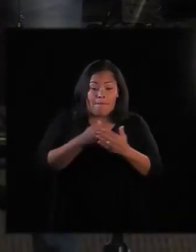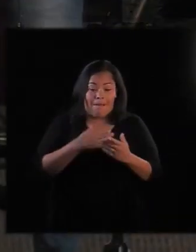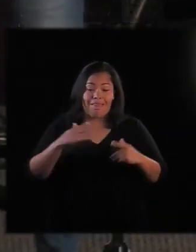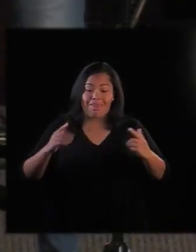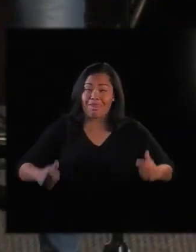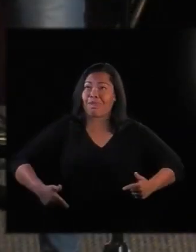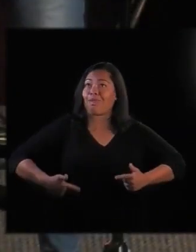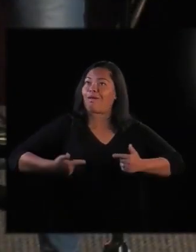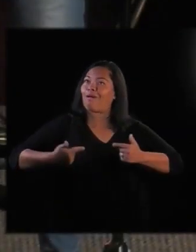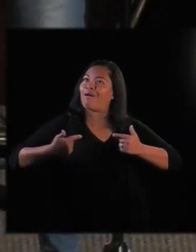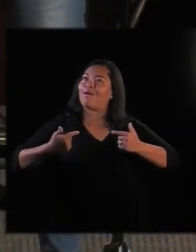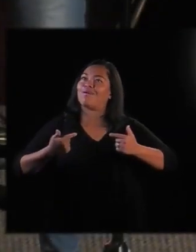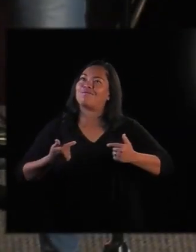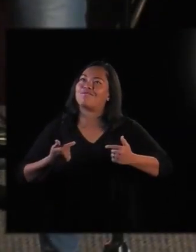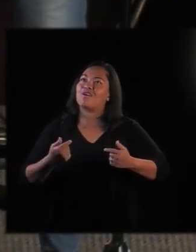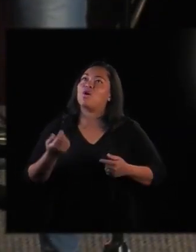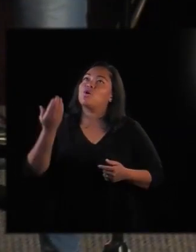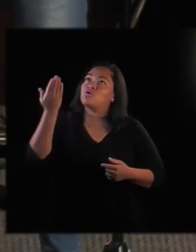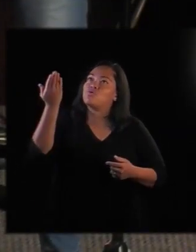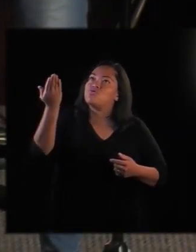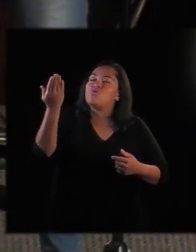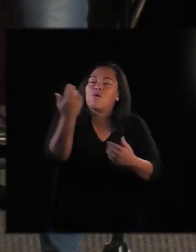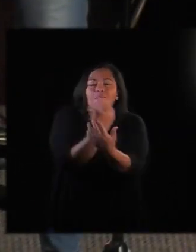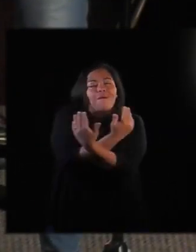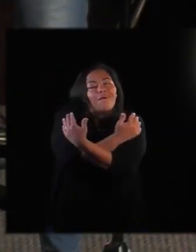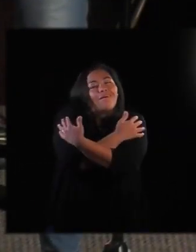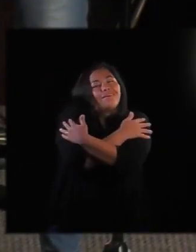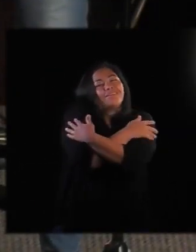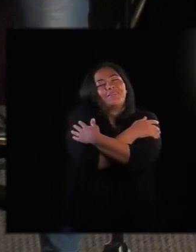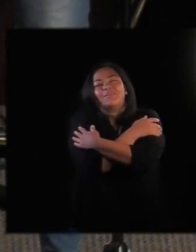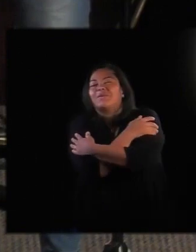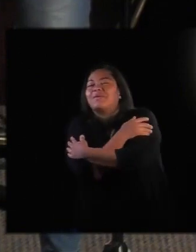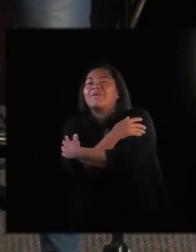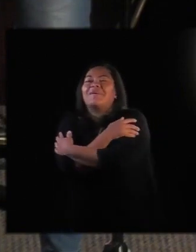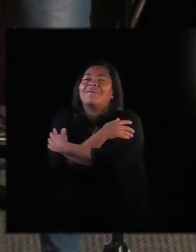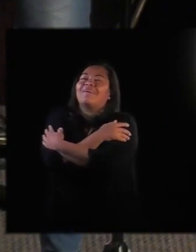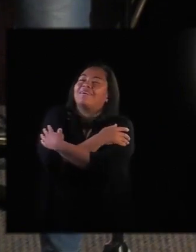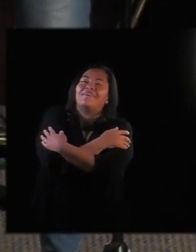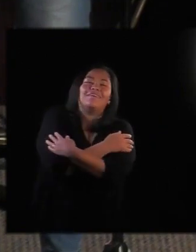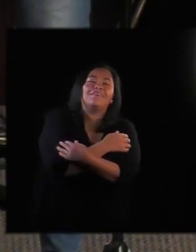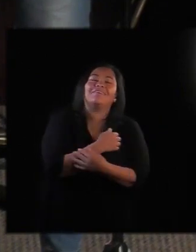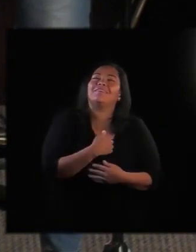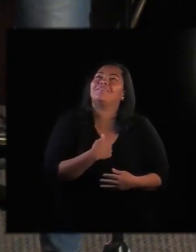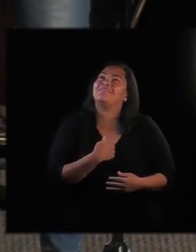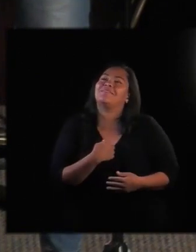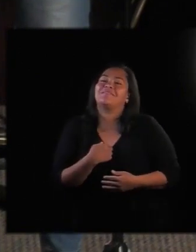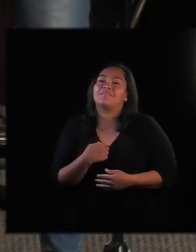All my days I've been held in your hand.